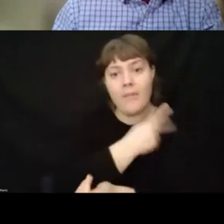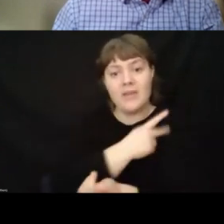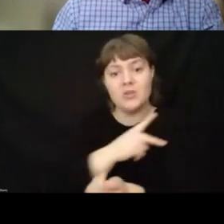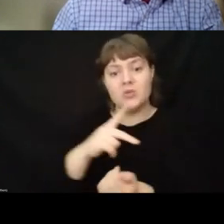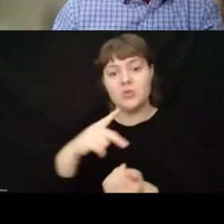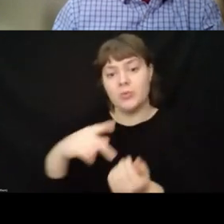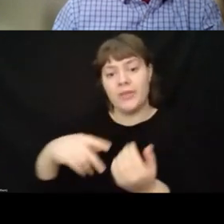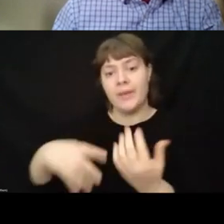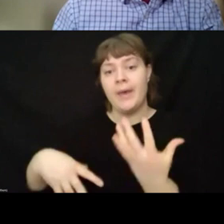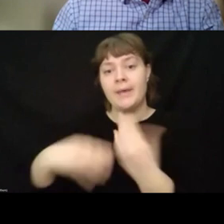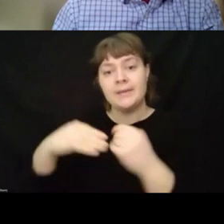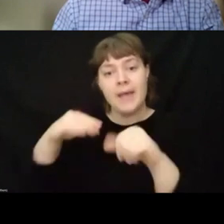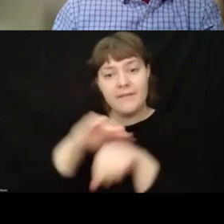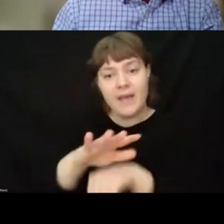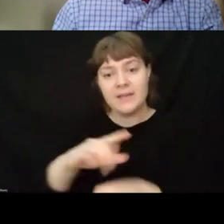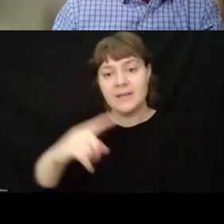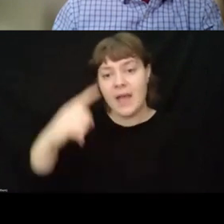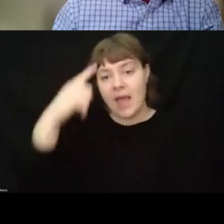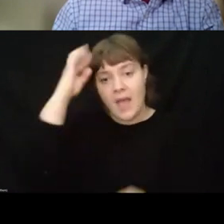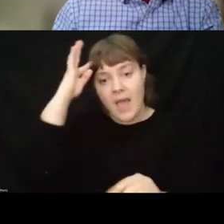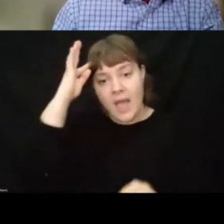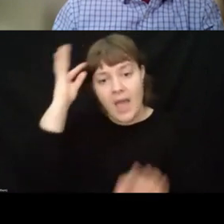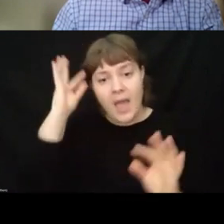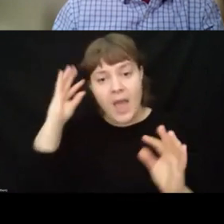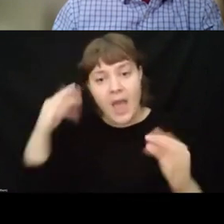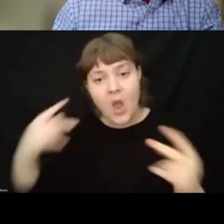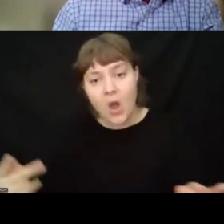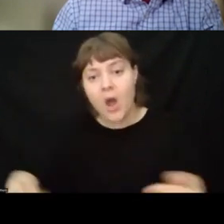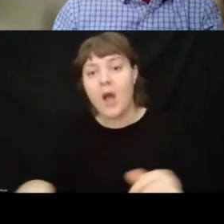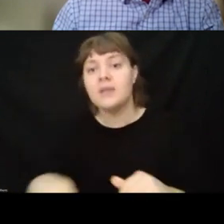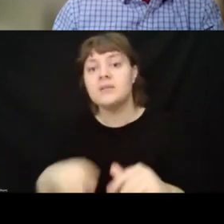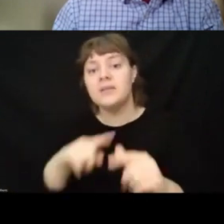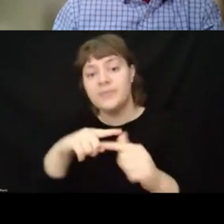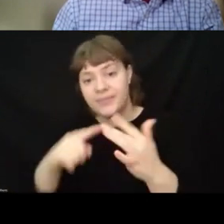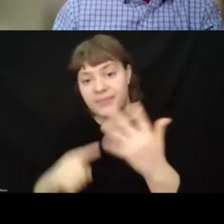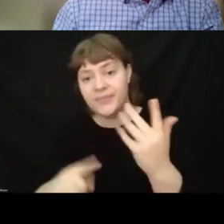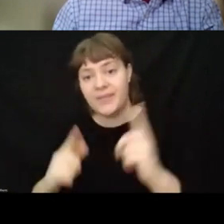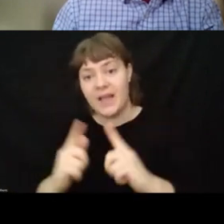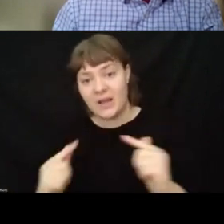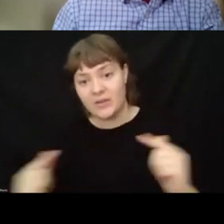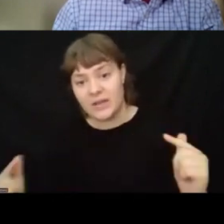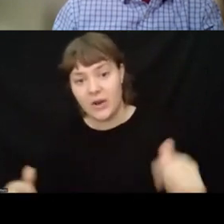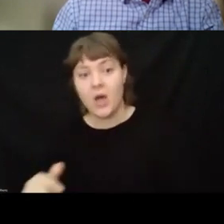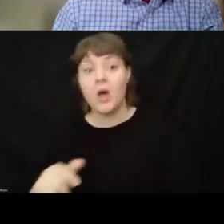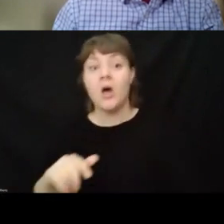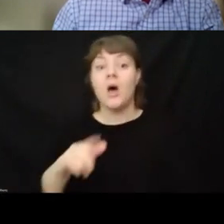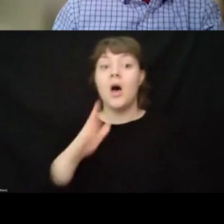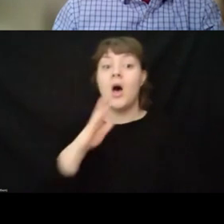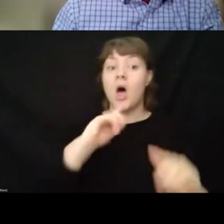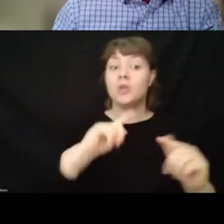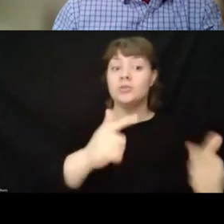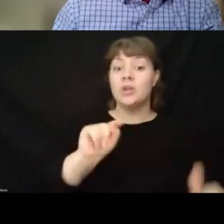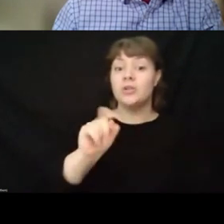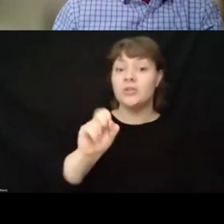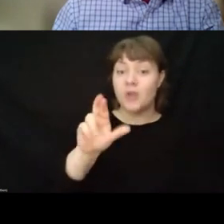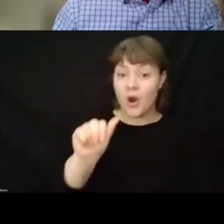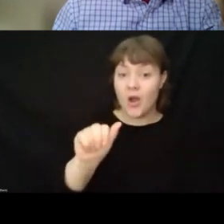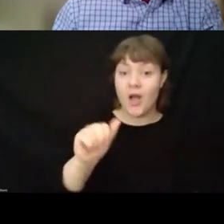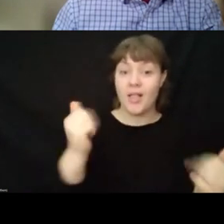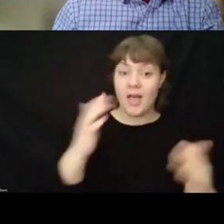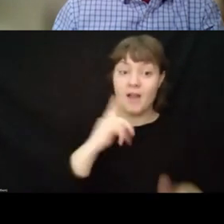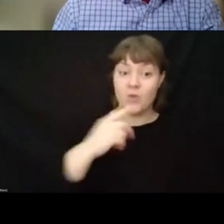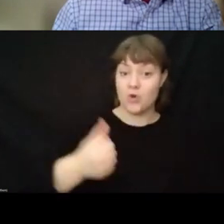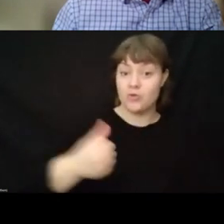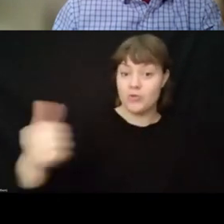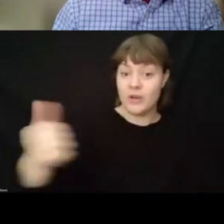distress, etc.? I'll open this up to everyone, but let me start with Tara, because I know that you mentioned a lot of your transportation services and the